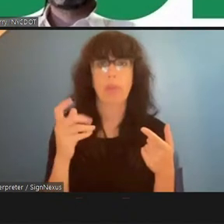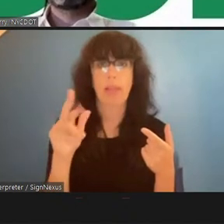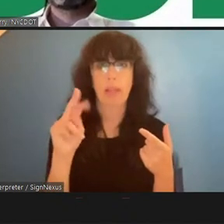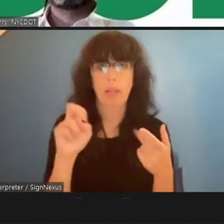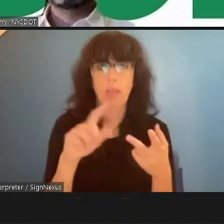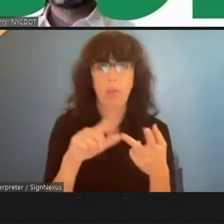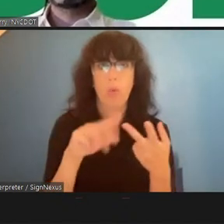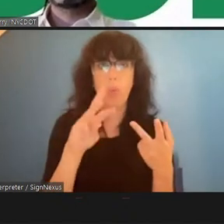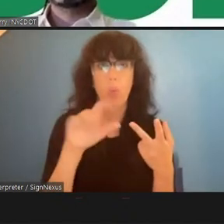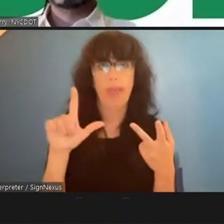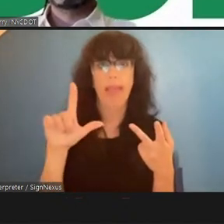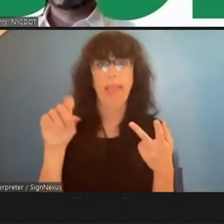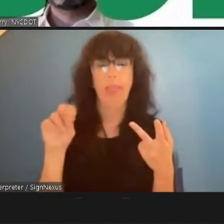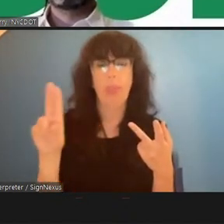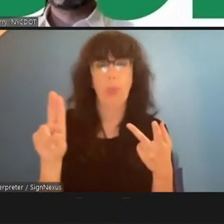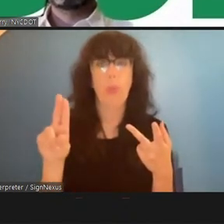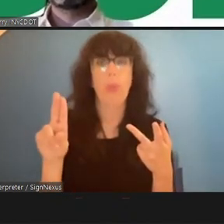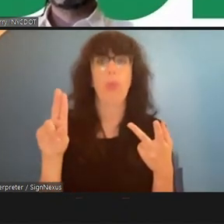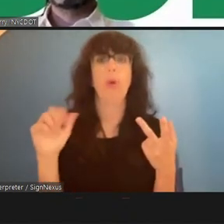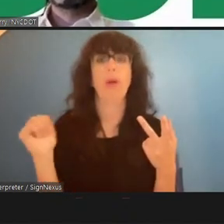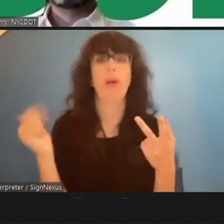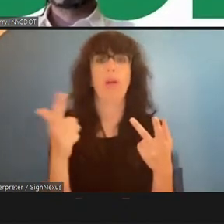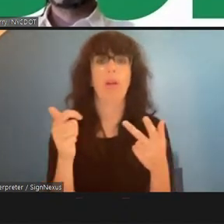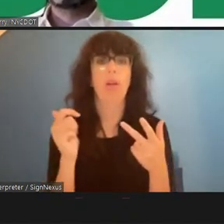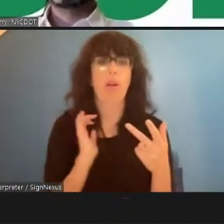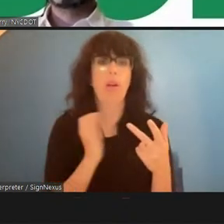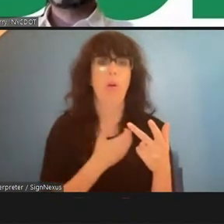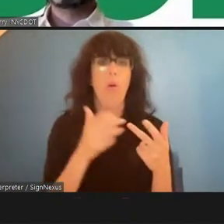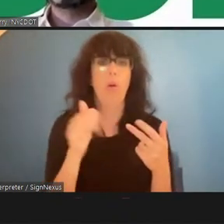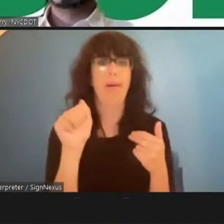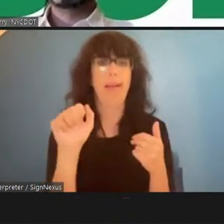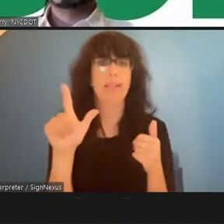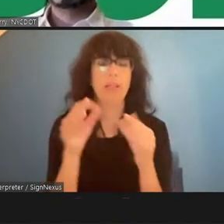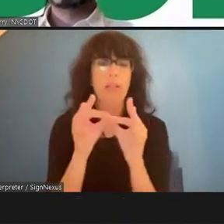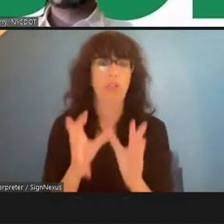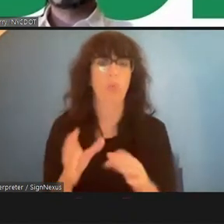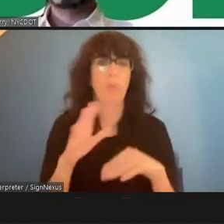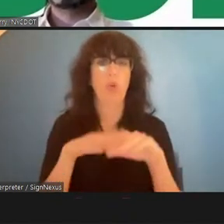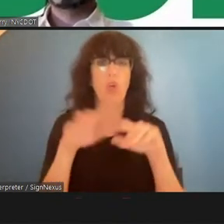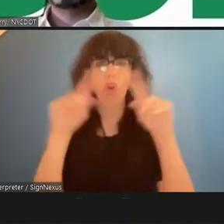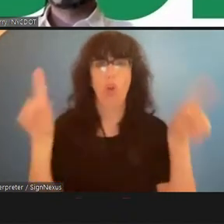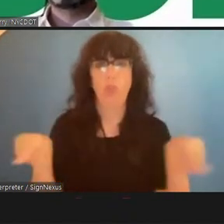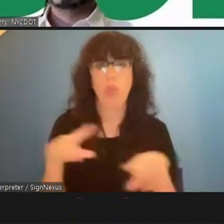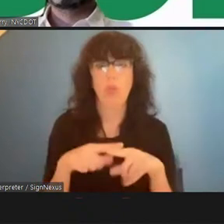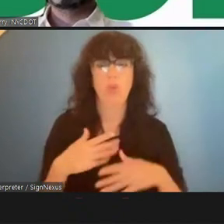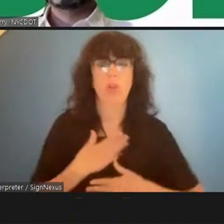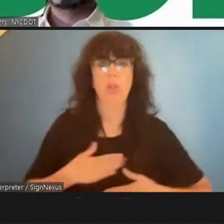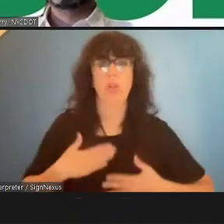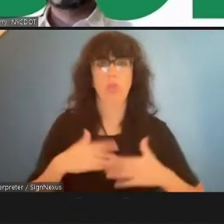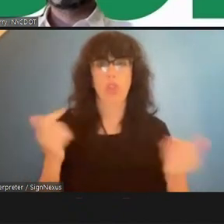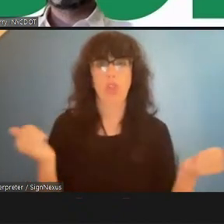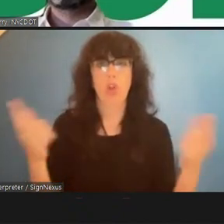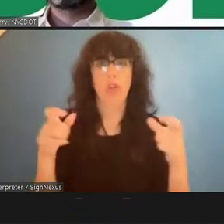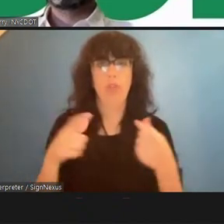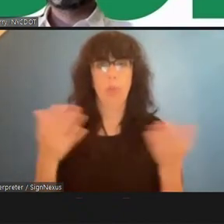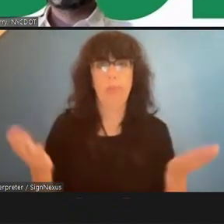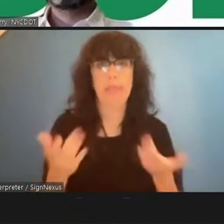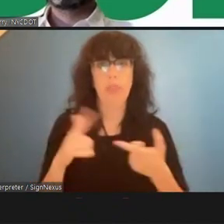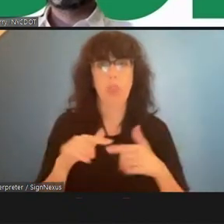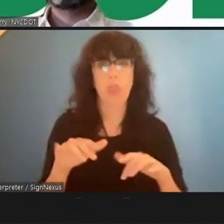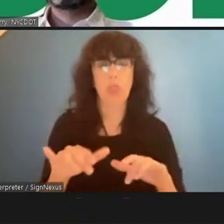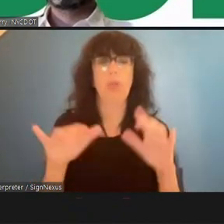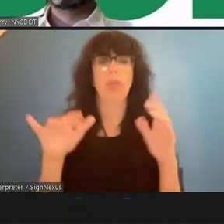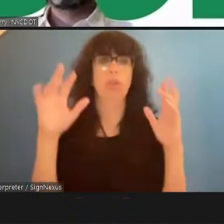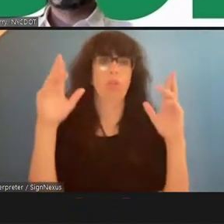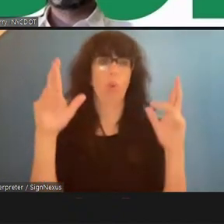and lou and of course our asl interpreter on on the screen appreciate you guys being here and doing this hopefully you